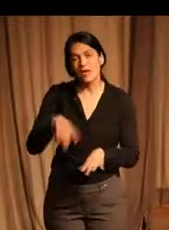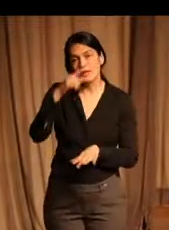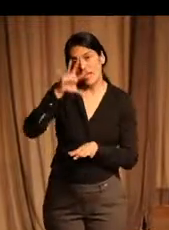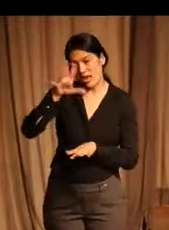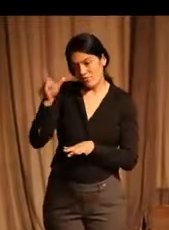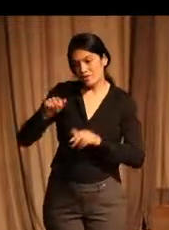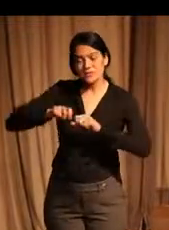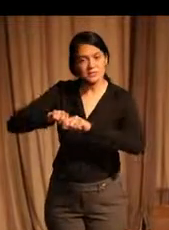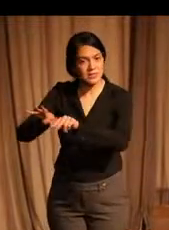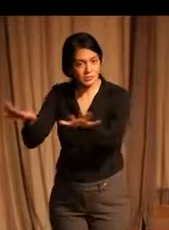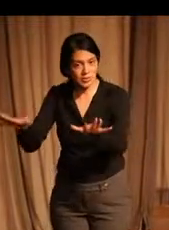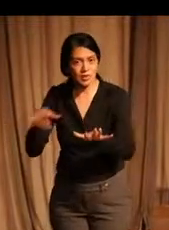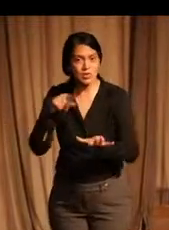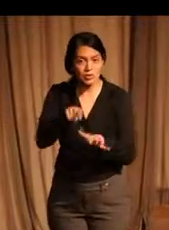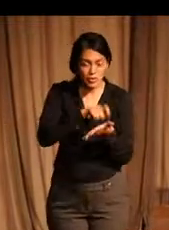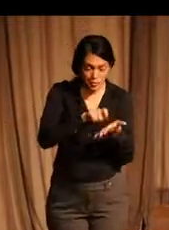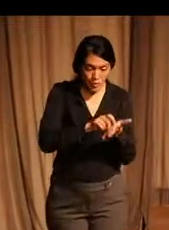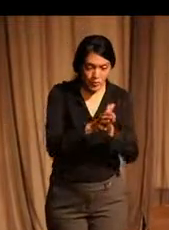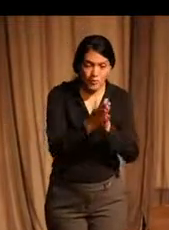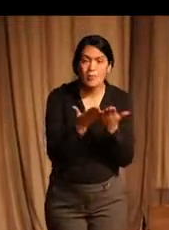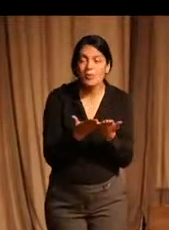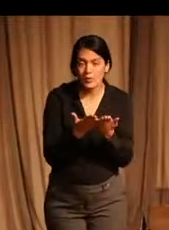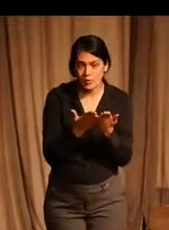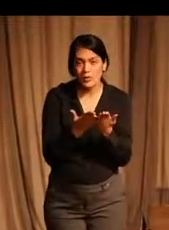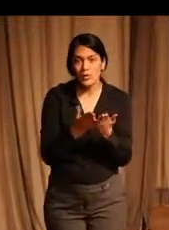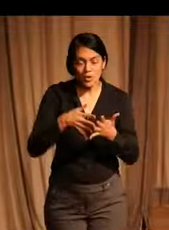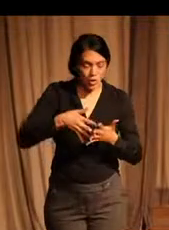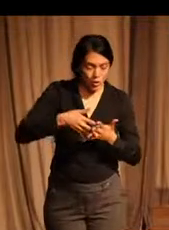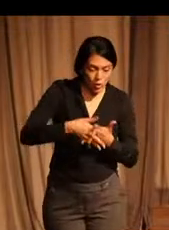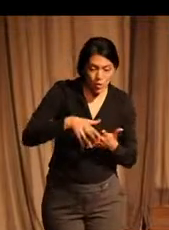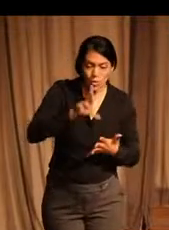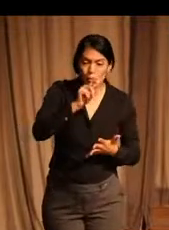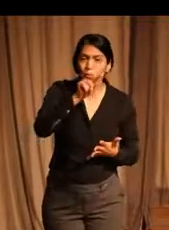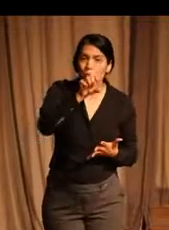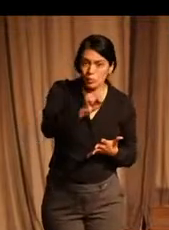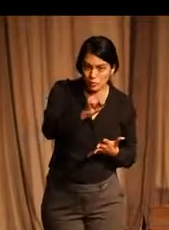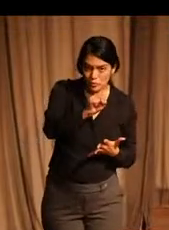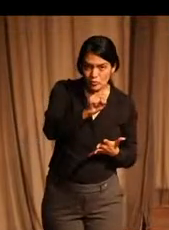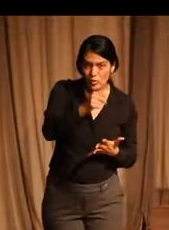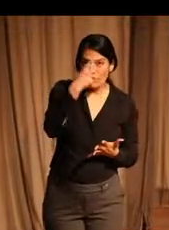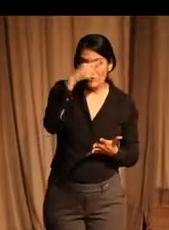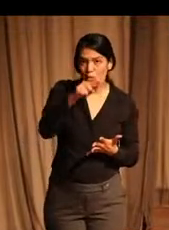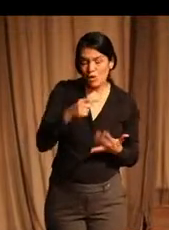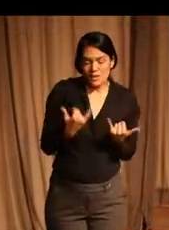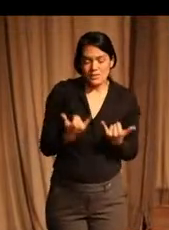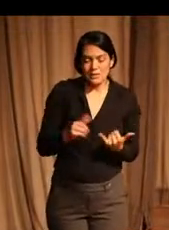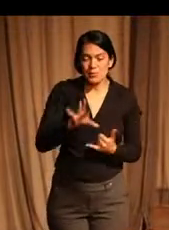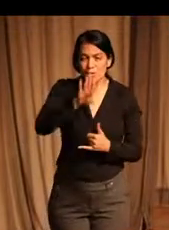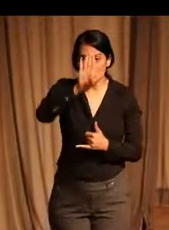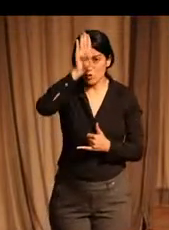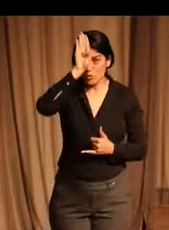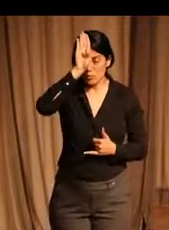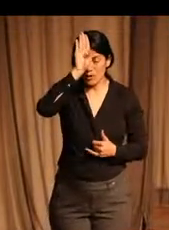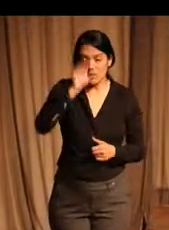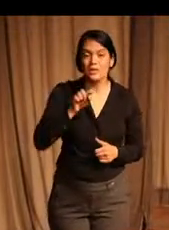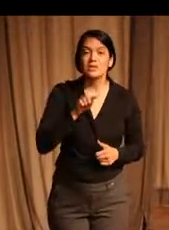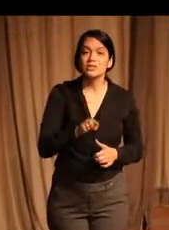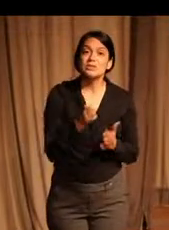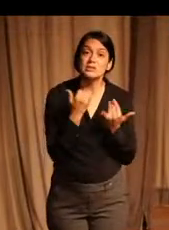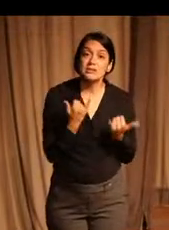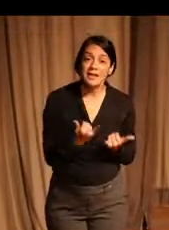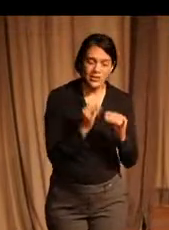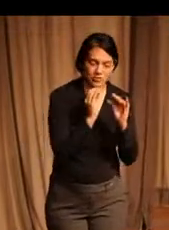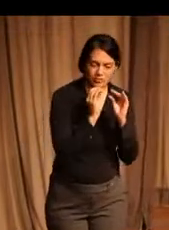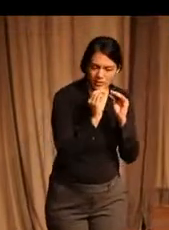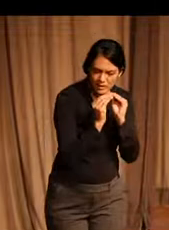book, Rescuing Our Roots, the African Anglo-Caribbean African Diaspora in Contemporary Cuba. She is currently working on an edited volume